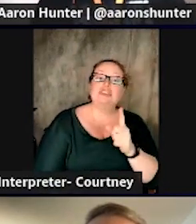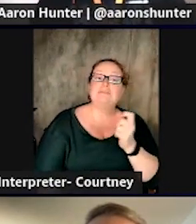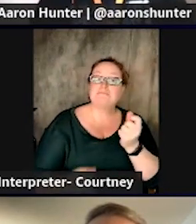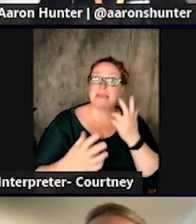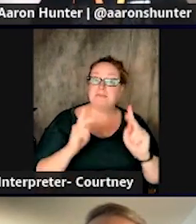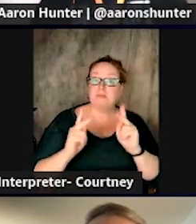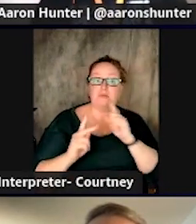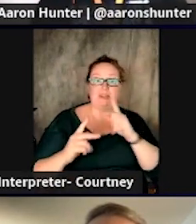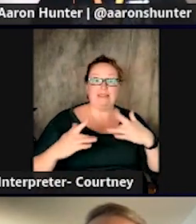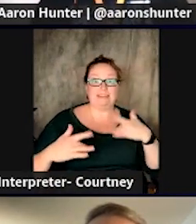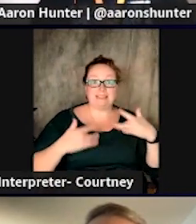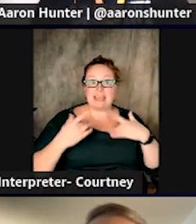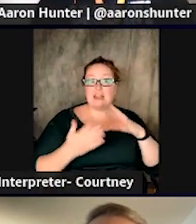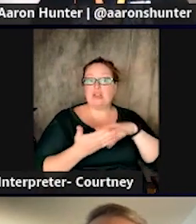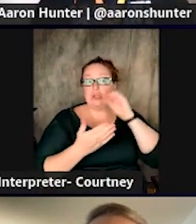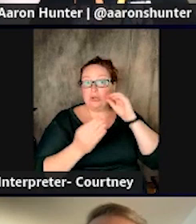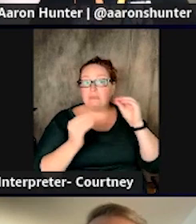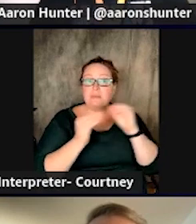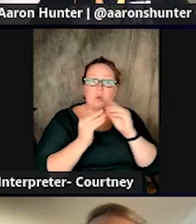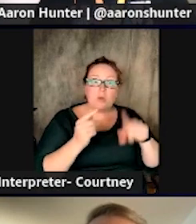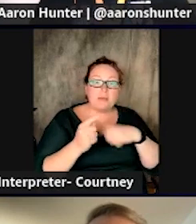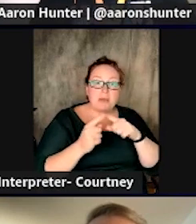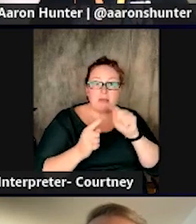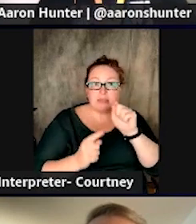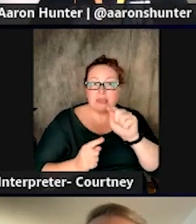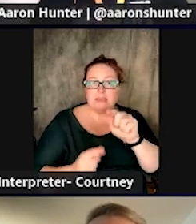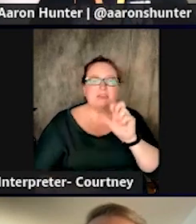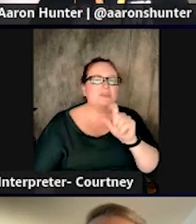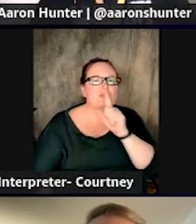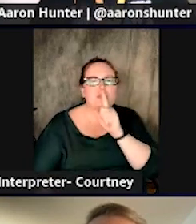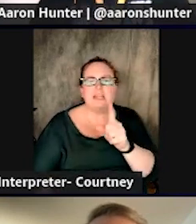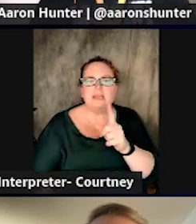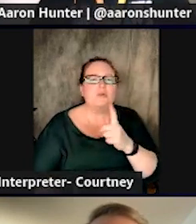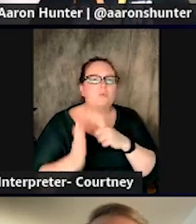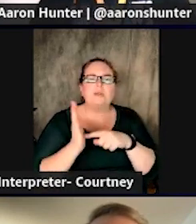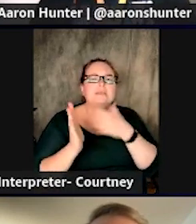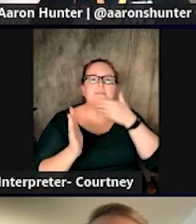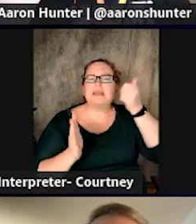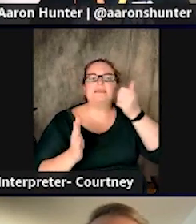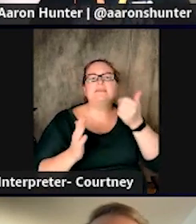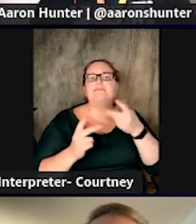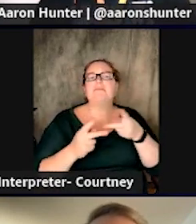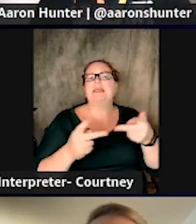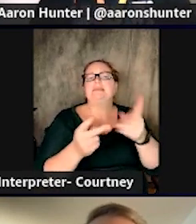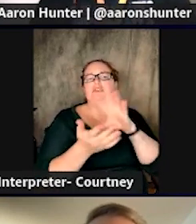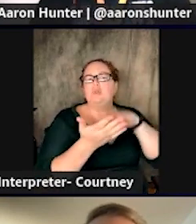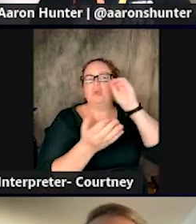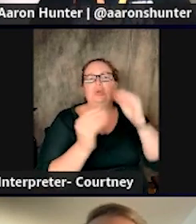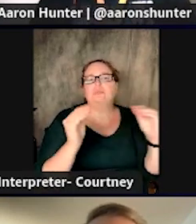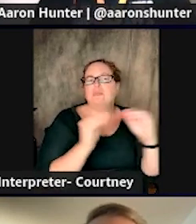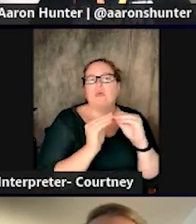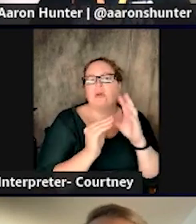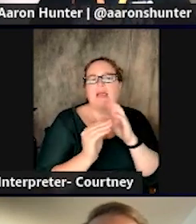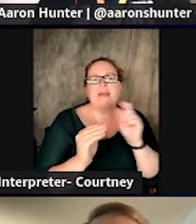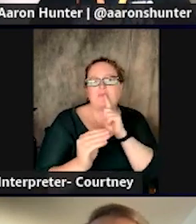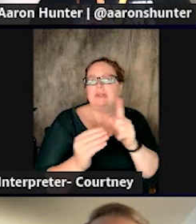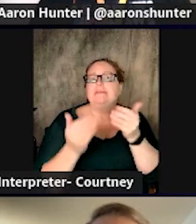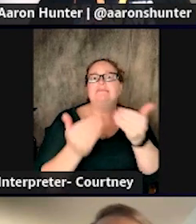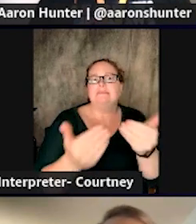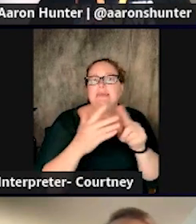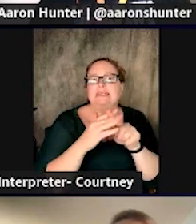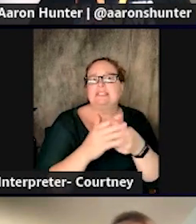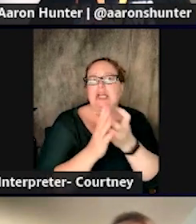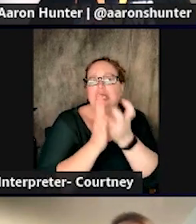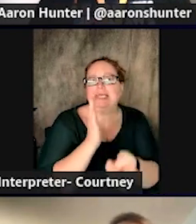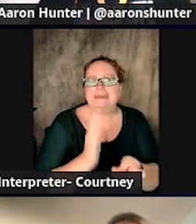about learning more about this. So really, what's the best place where they can learn more and really get started? No,